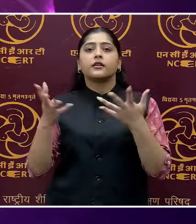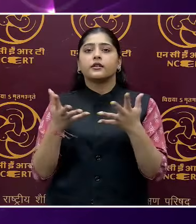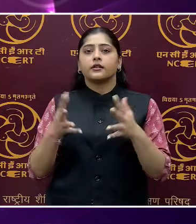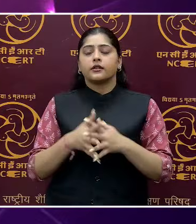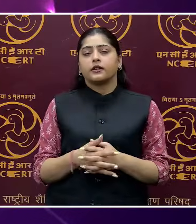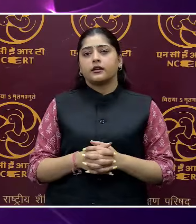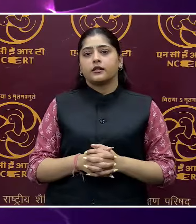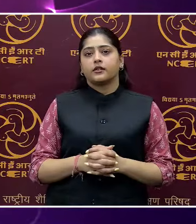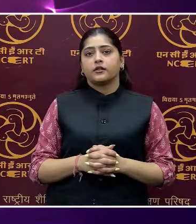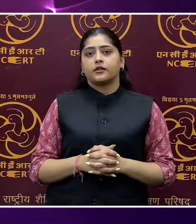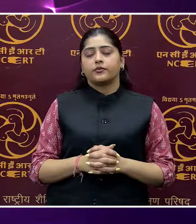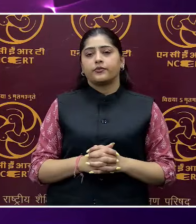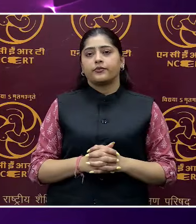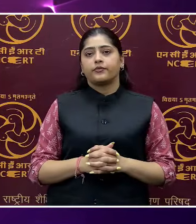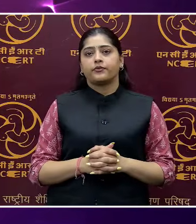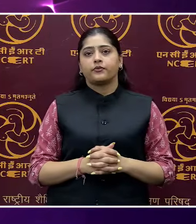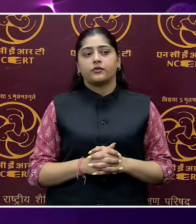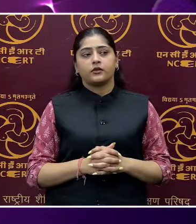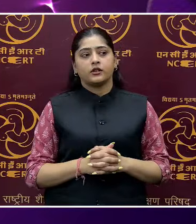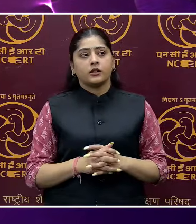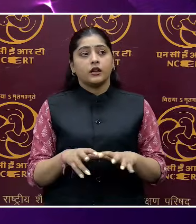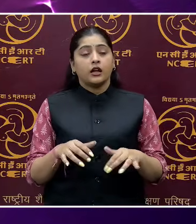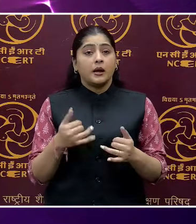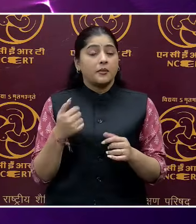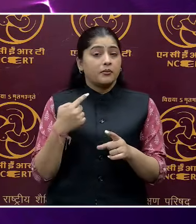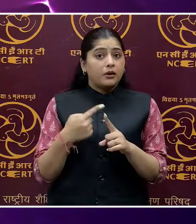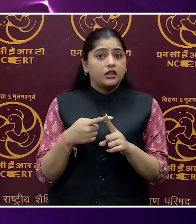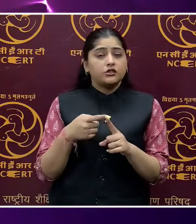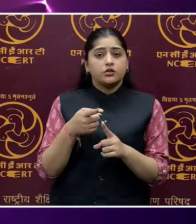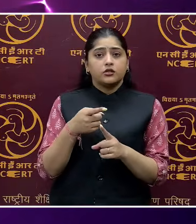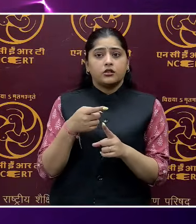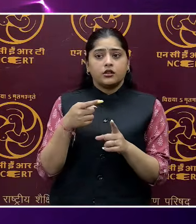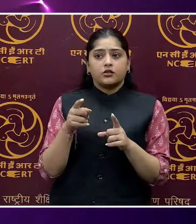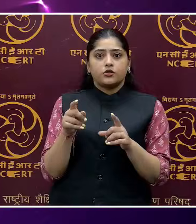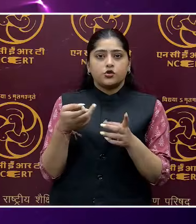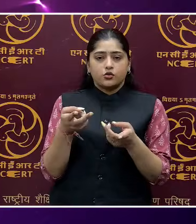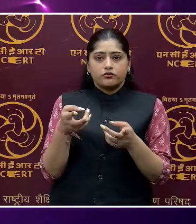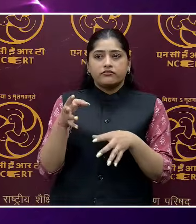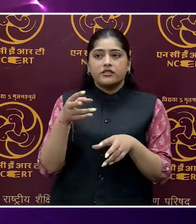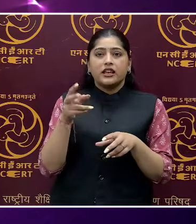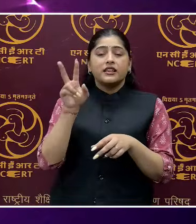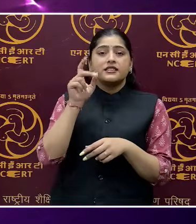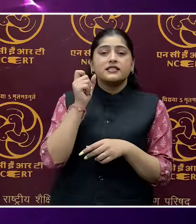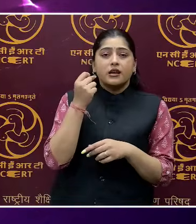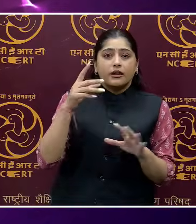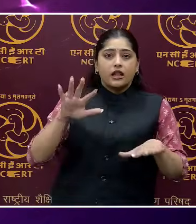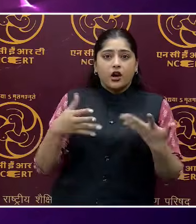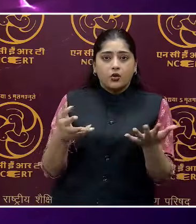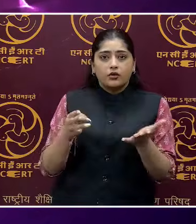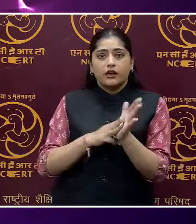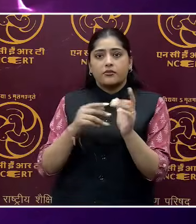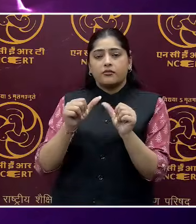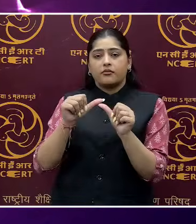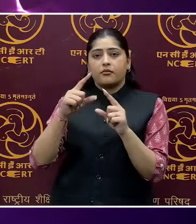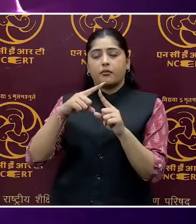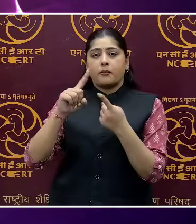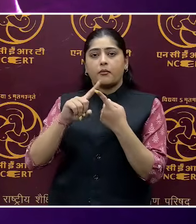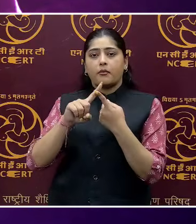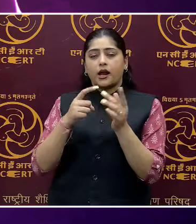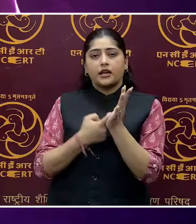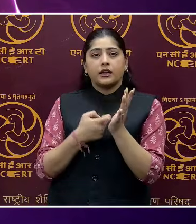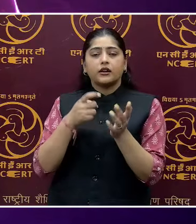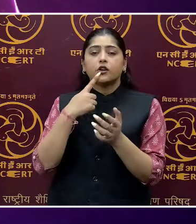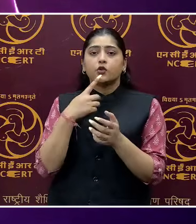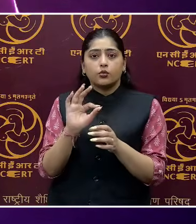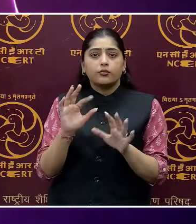and states of matter and also can be able to understand the compressibility of states of matter.